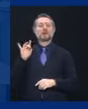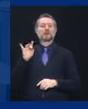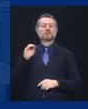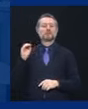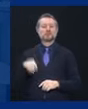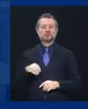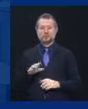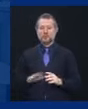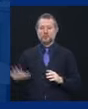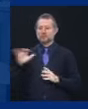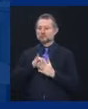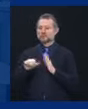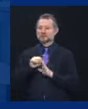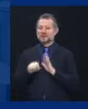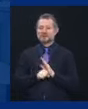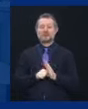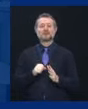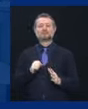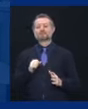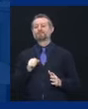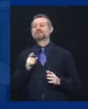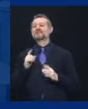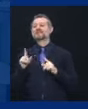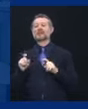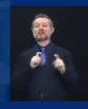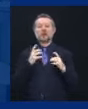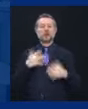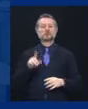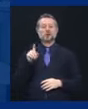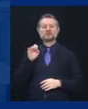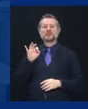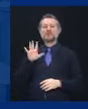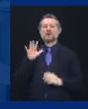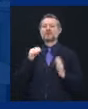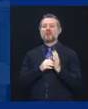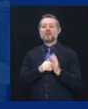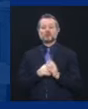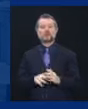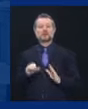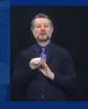Number of deaths, number of tests, 195,000. Statewide deaths,